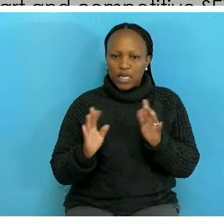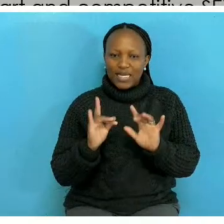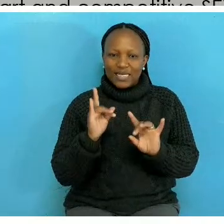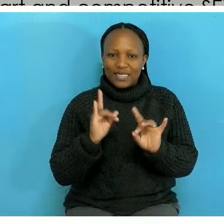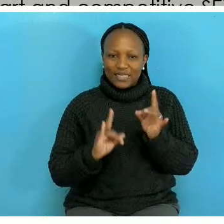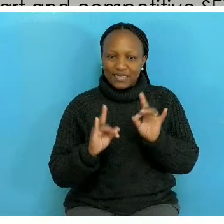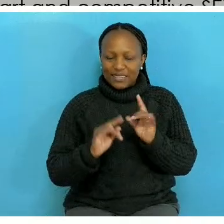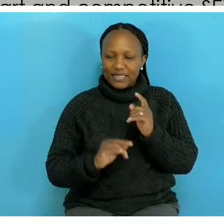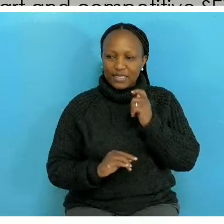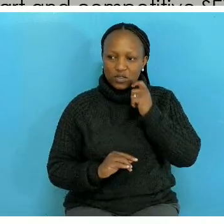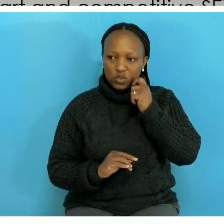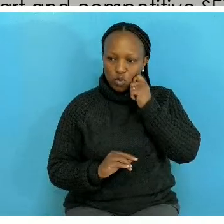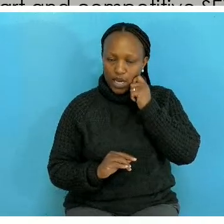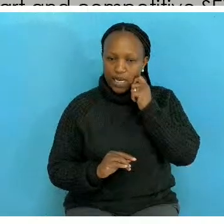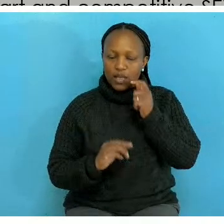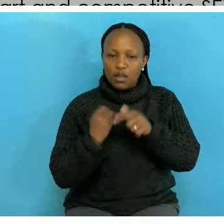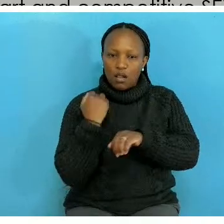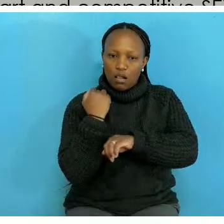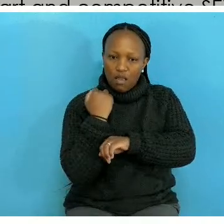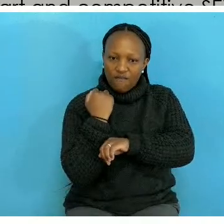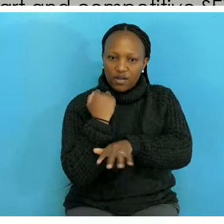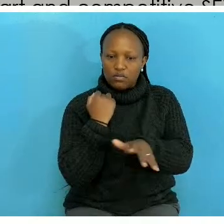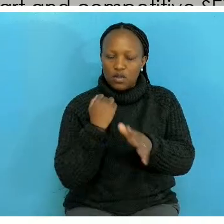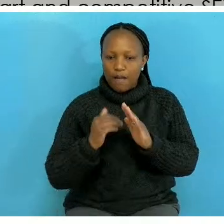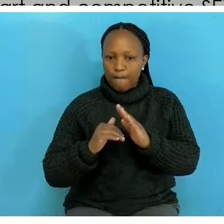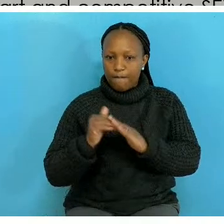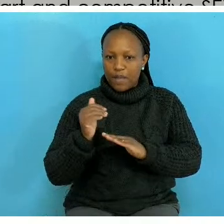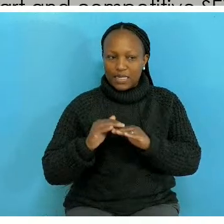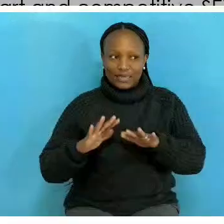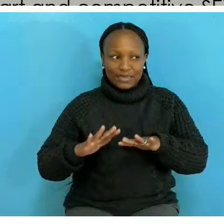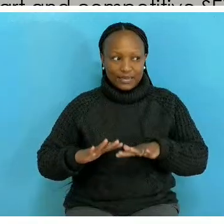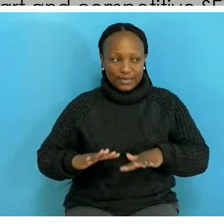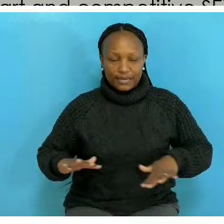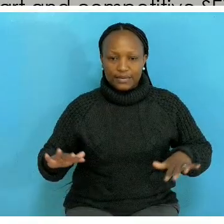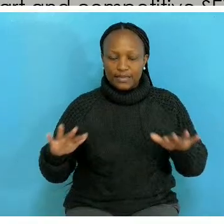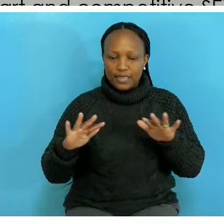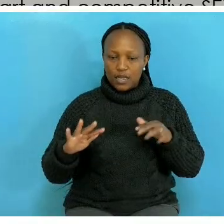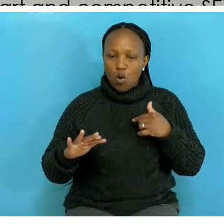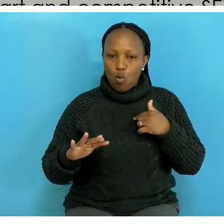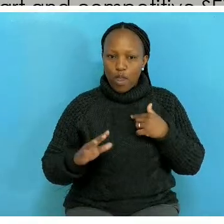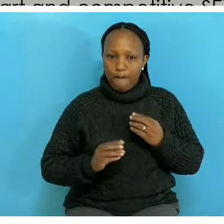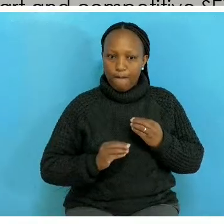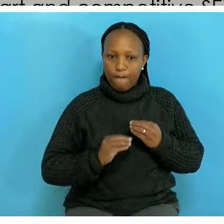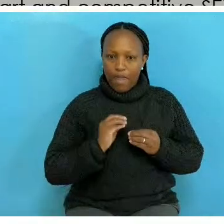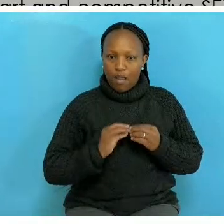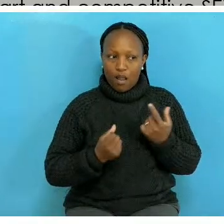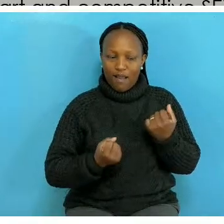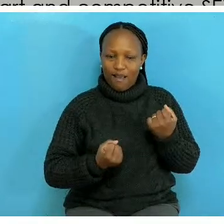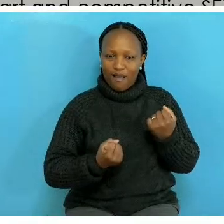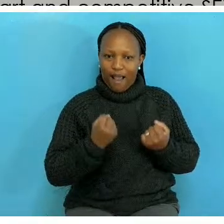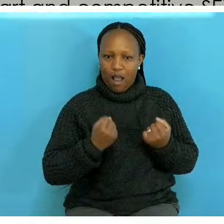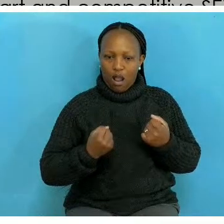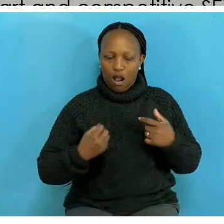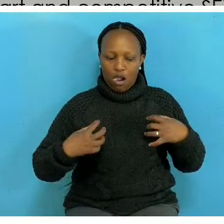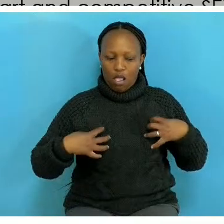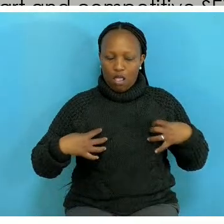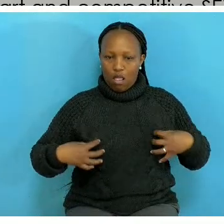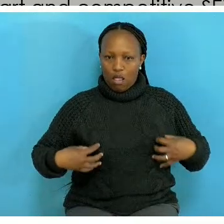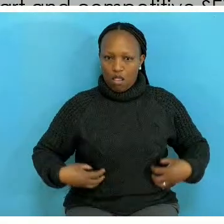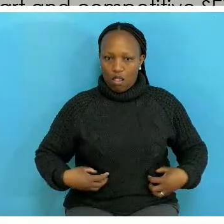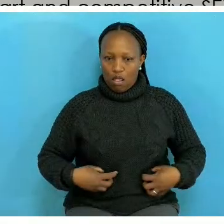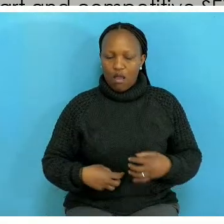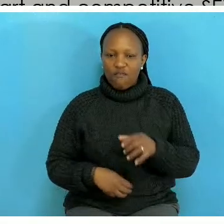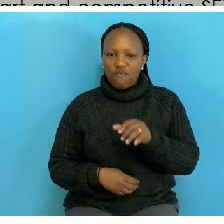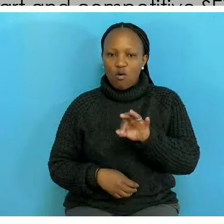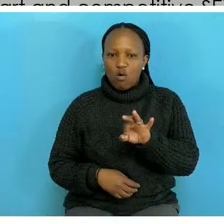are in, the infrastructure that we've built is basically making components for the Ford Ranger. Not we ourselves,